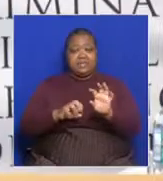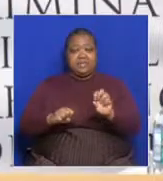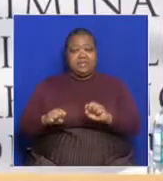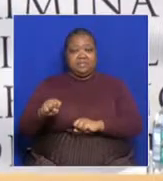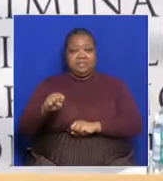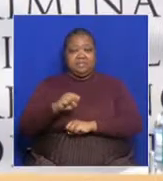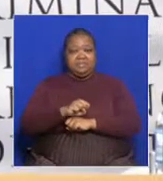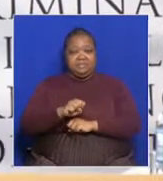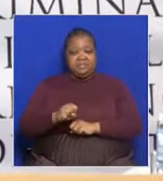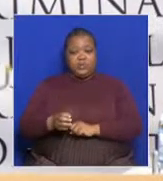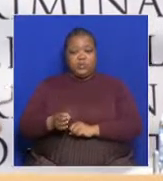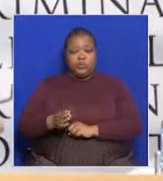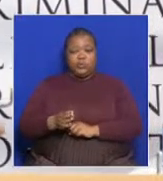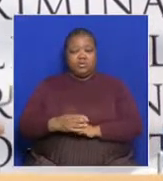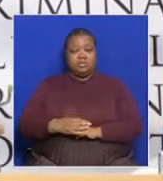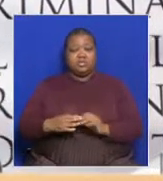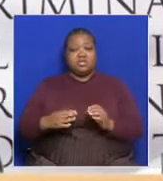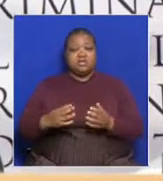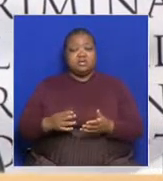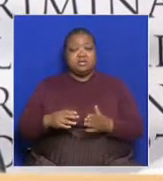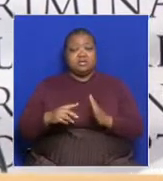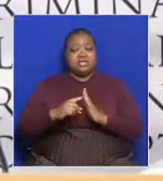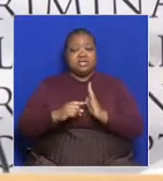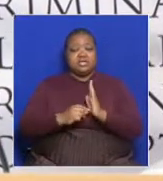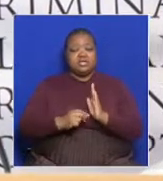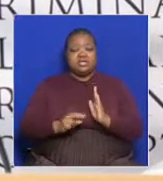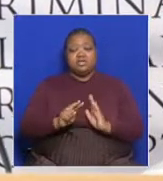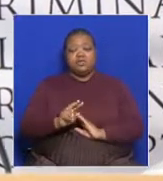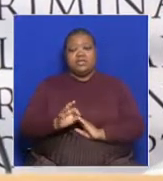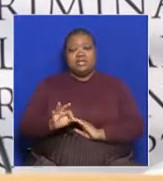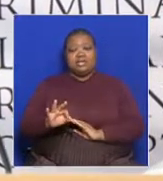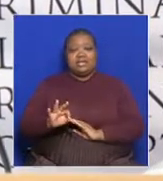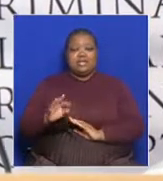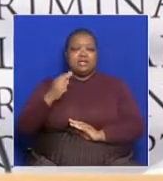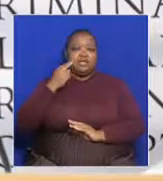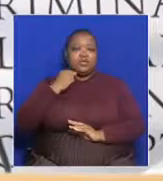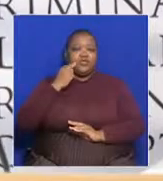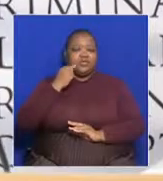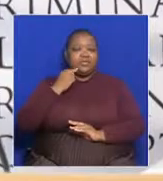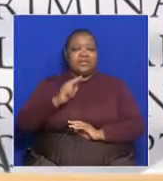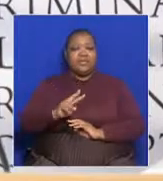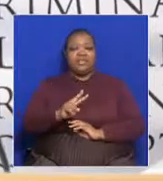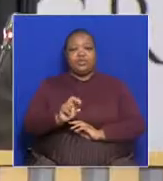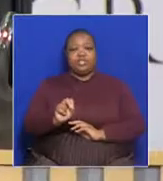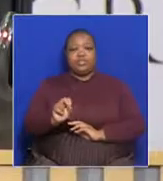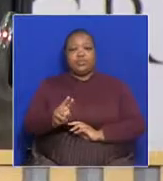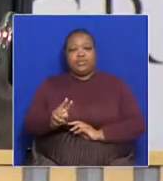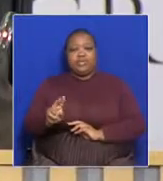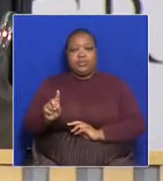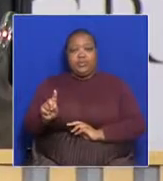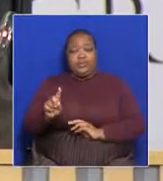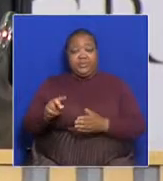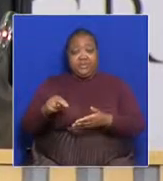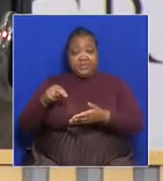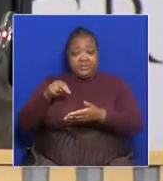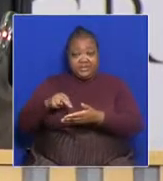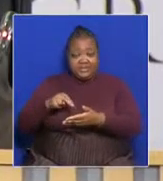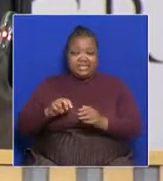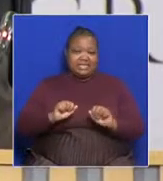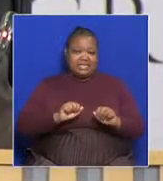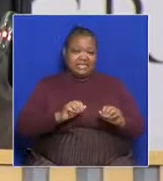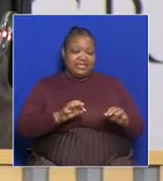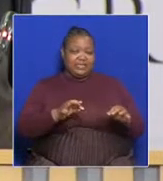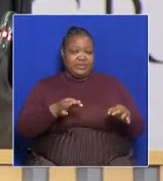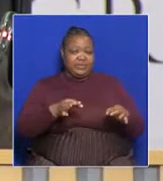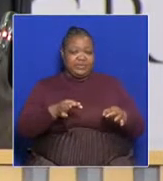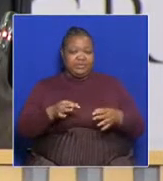It appears to be dated 23rd November 2021. You see that? Yes, that's And I correct. say it appears to be because it's not most